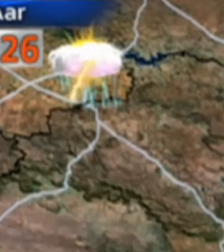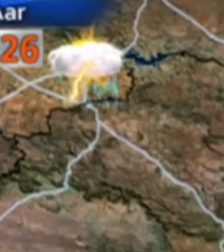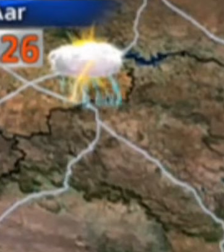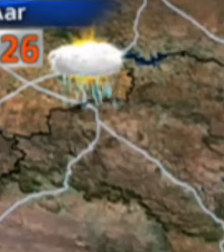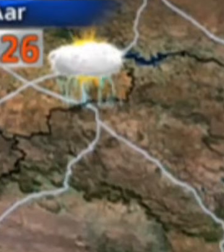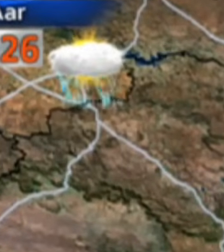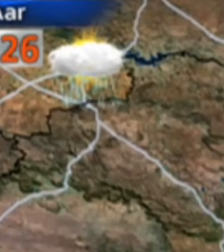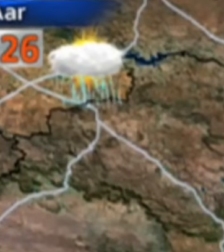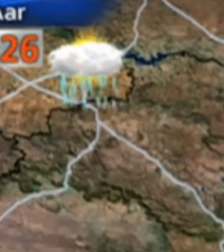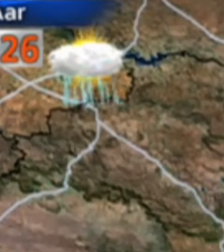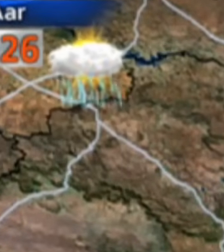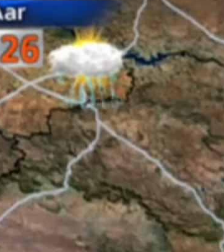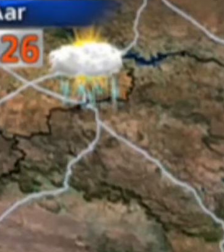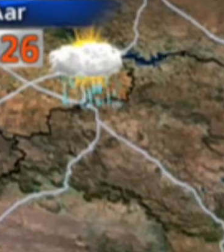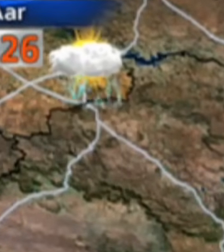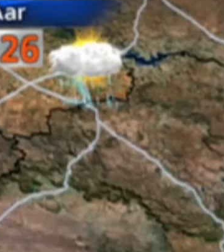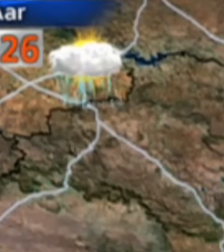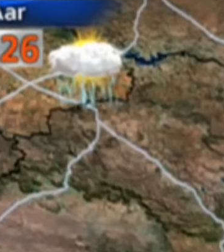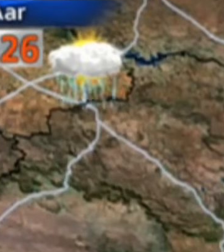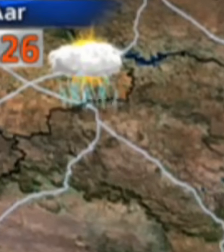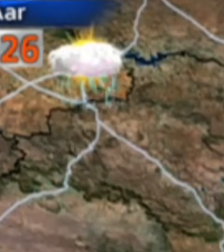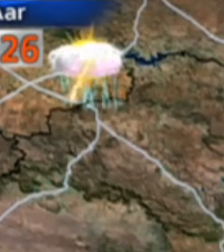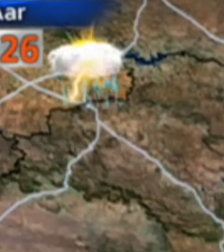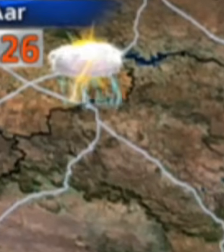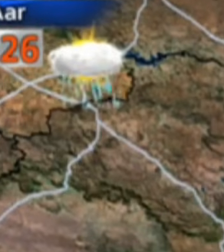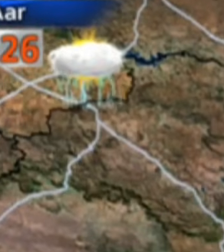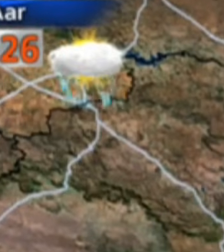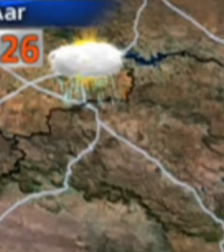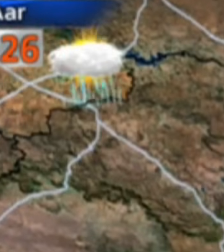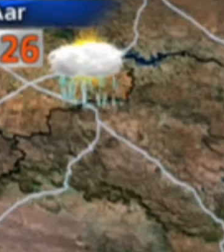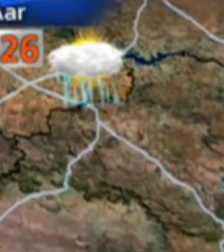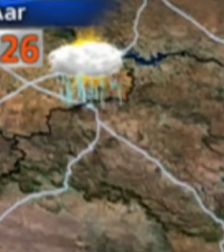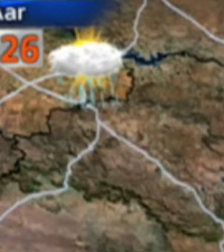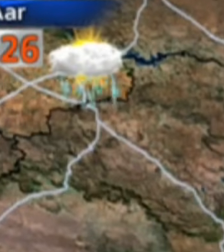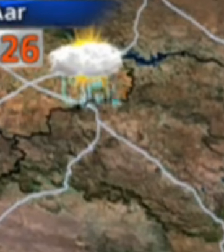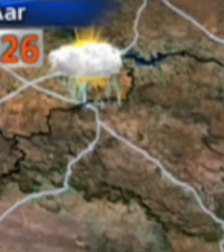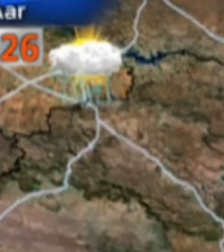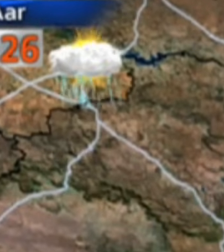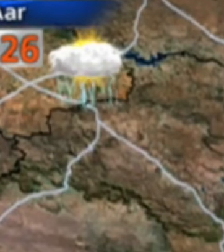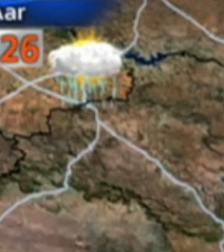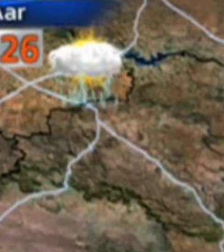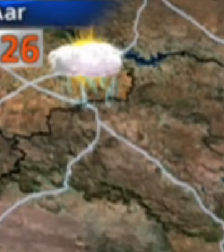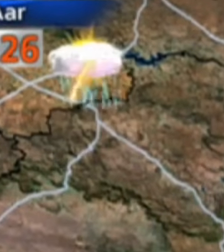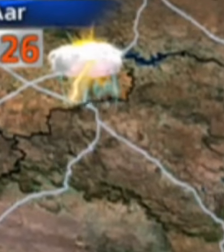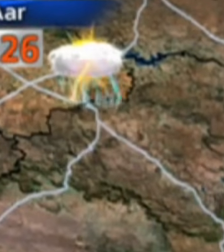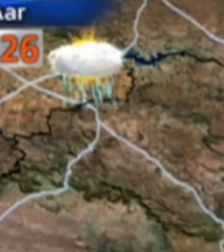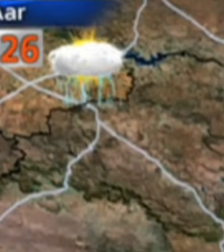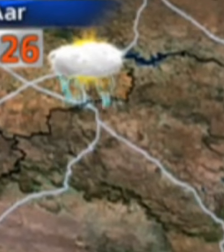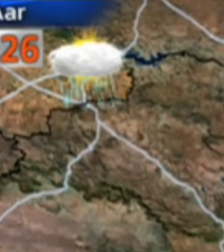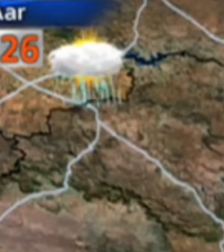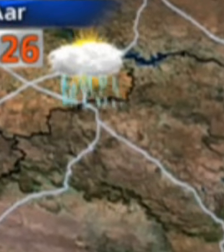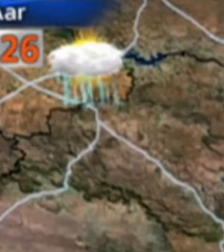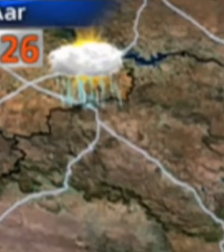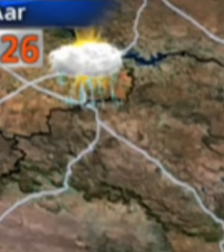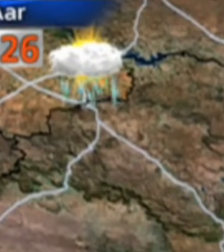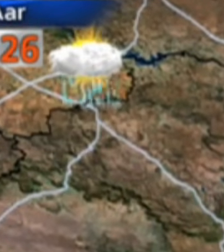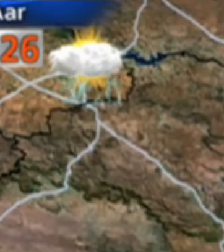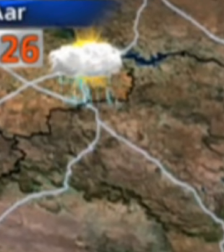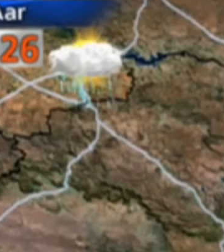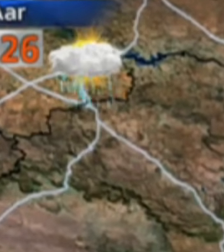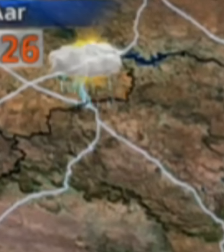imene kaofela re shebile ka apentene ho tla jwale hona ka Khalamvon le teng o tla hlo chase la rita boholo ba di grate di rita fela ho mashome a mararo a motse o